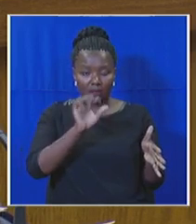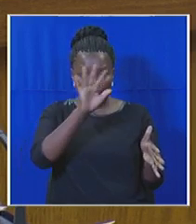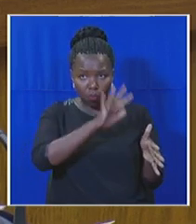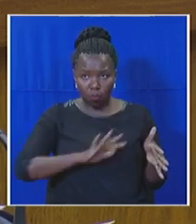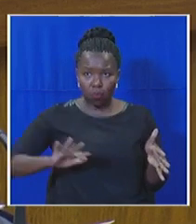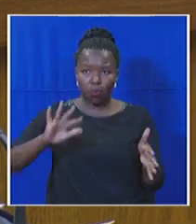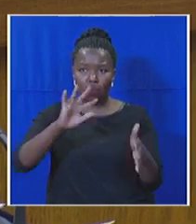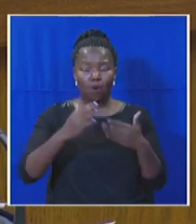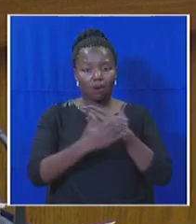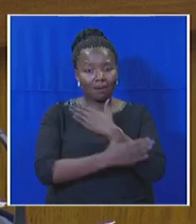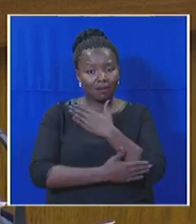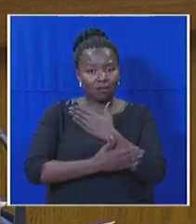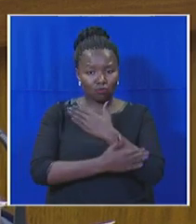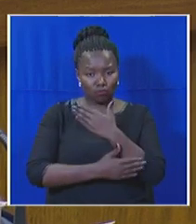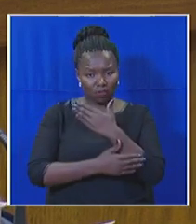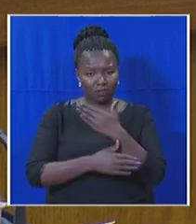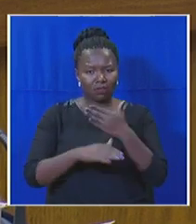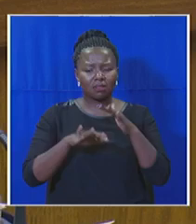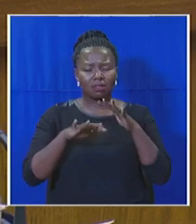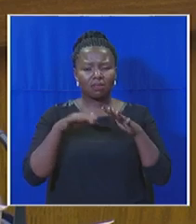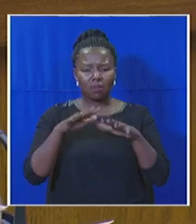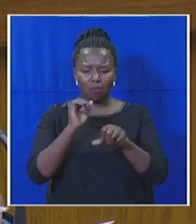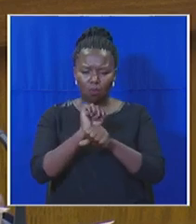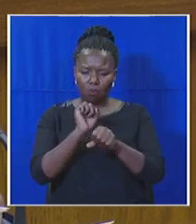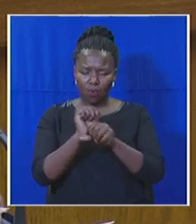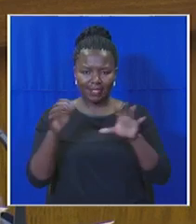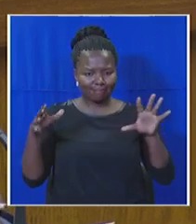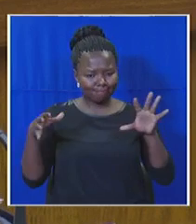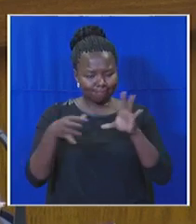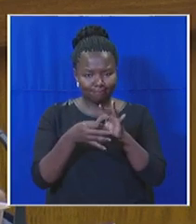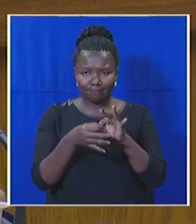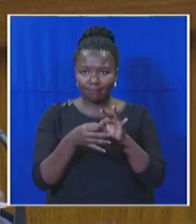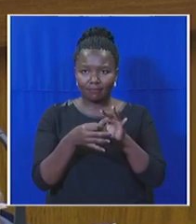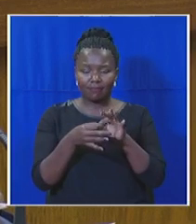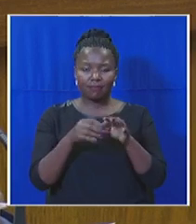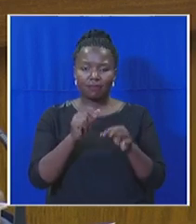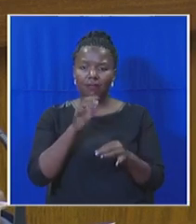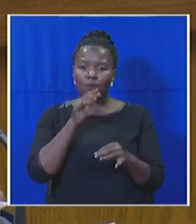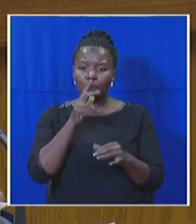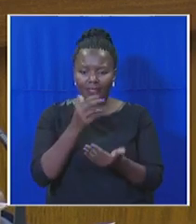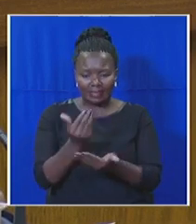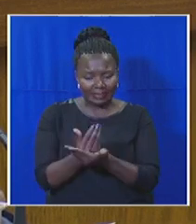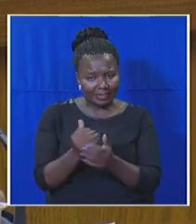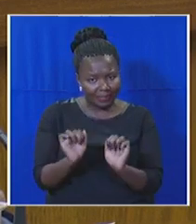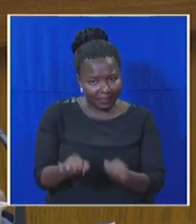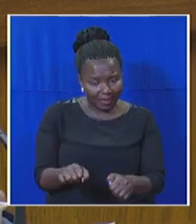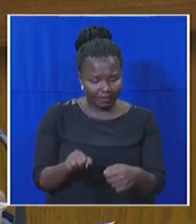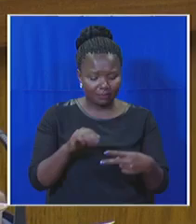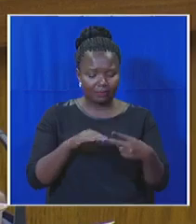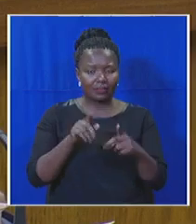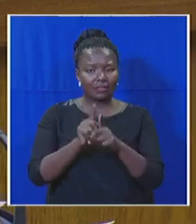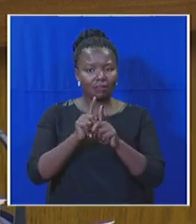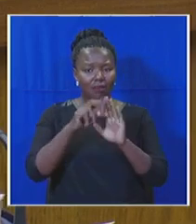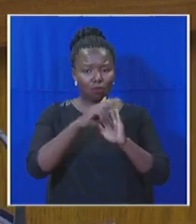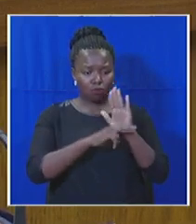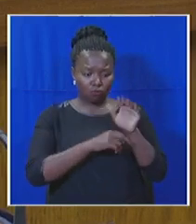We call on all to save water and adhere to the water